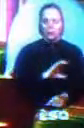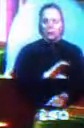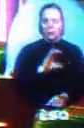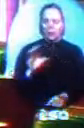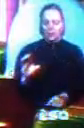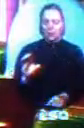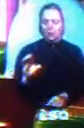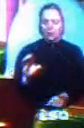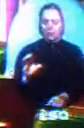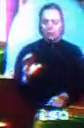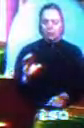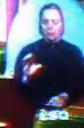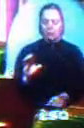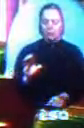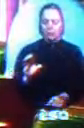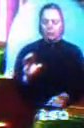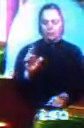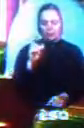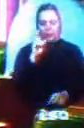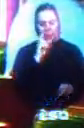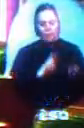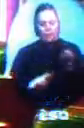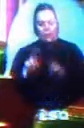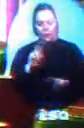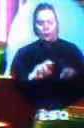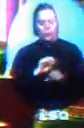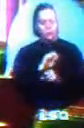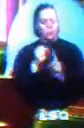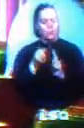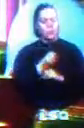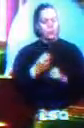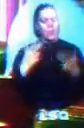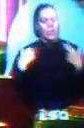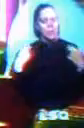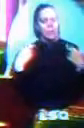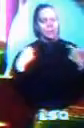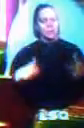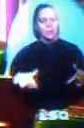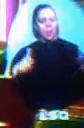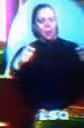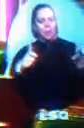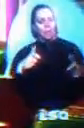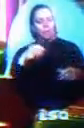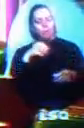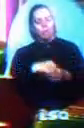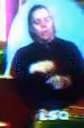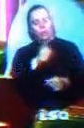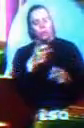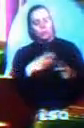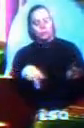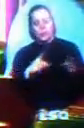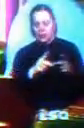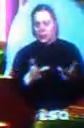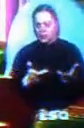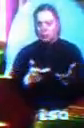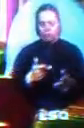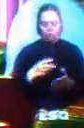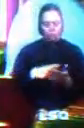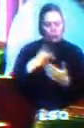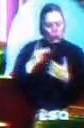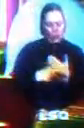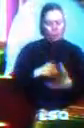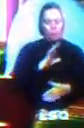Holdings reviews our embassies abroad. There's an ongoing program in place